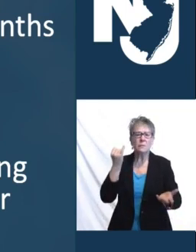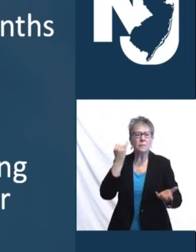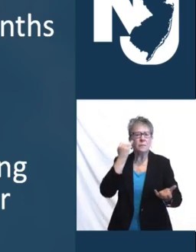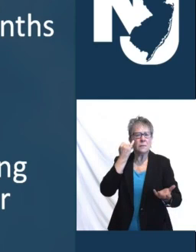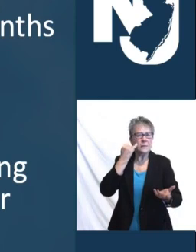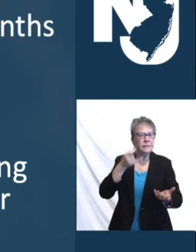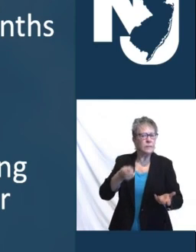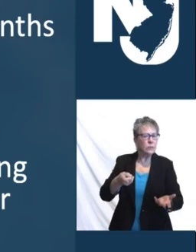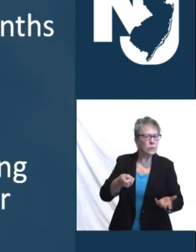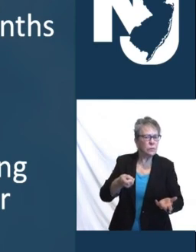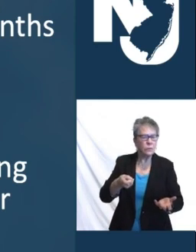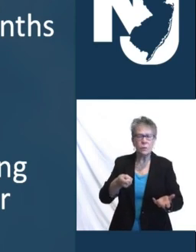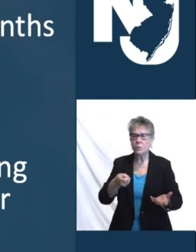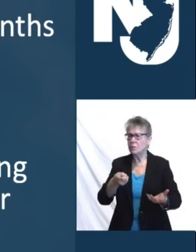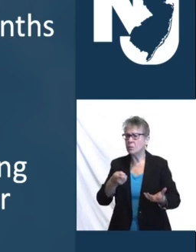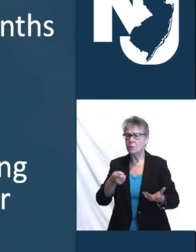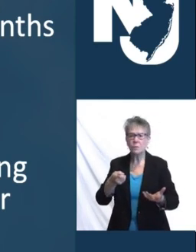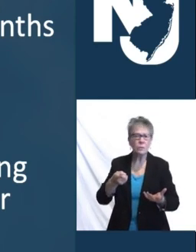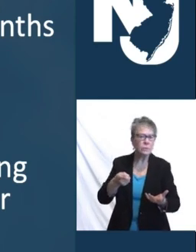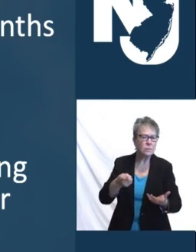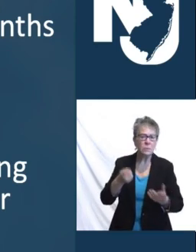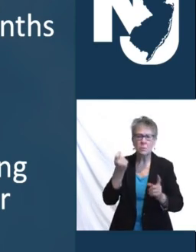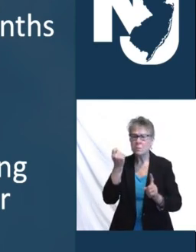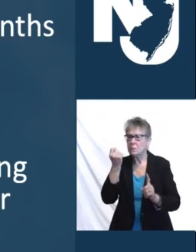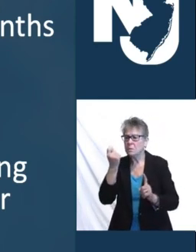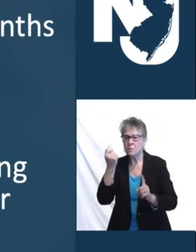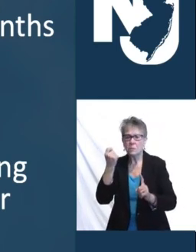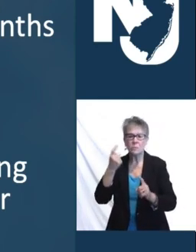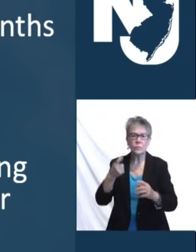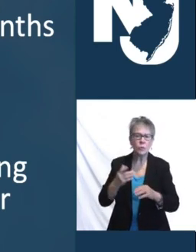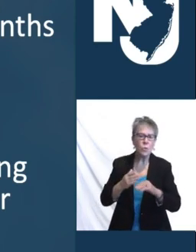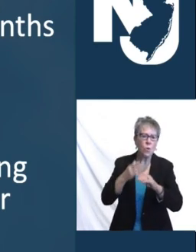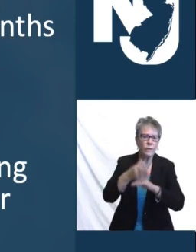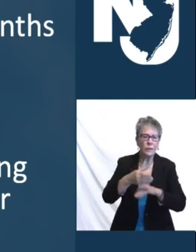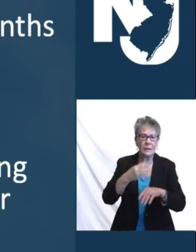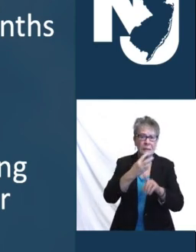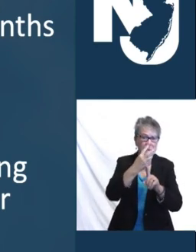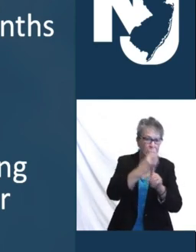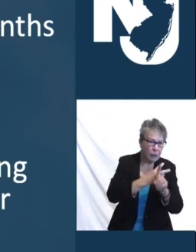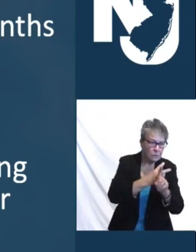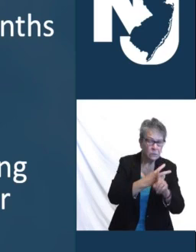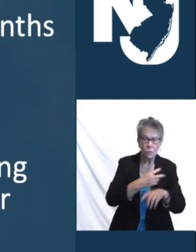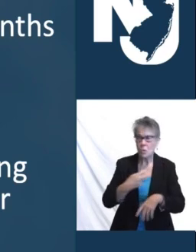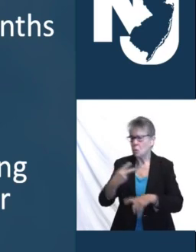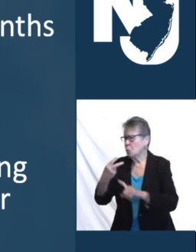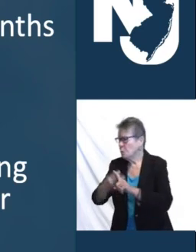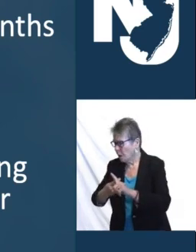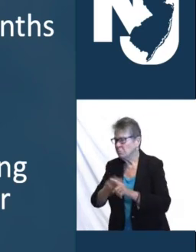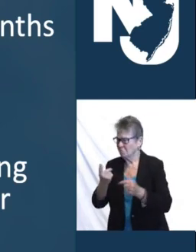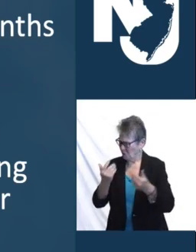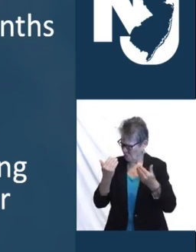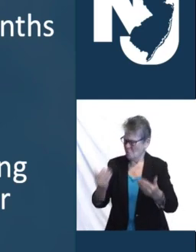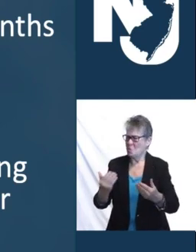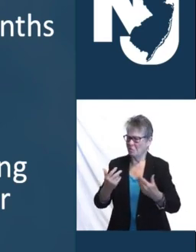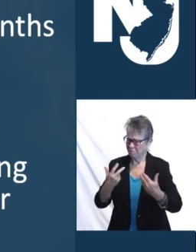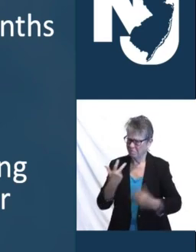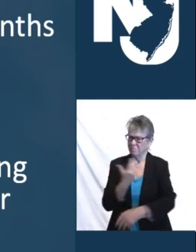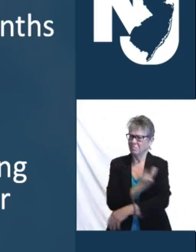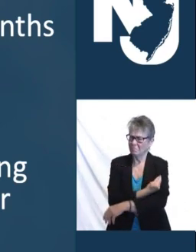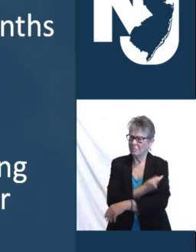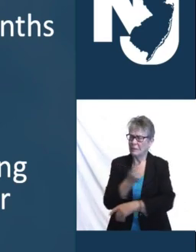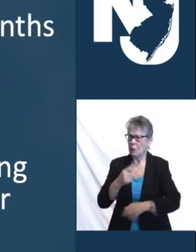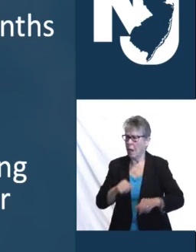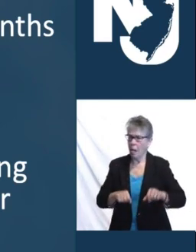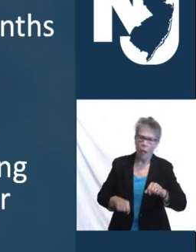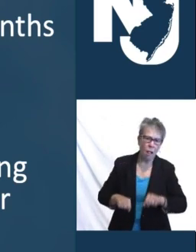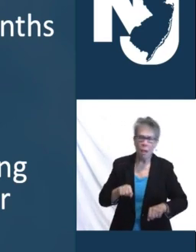get a booster. And that's it. And by the way, I would just say this: if you're in doubt and you meet the waiting period, just get a